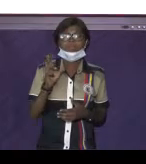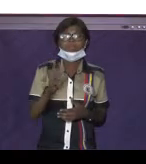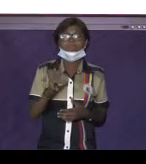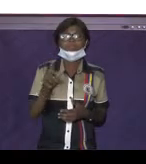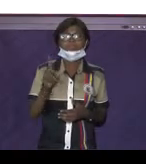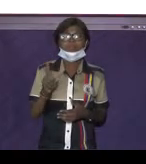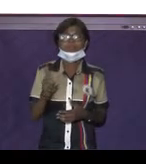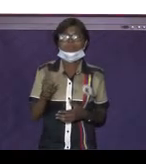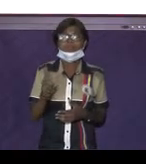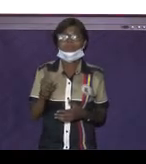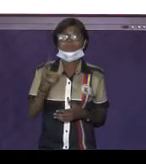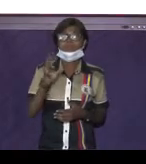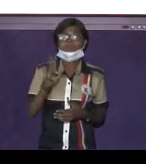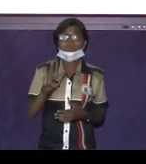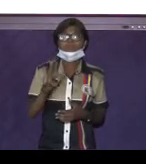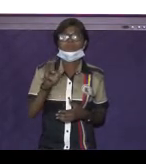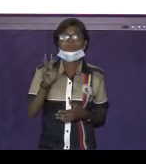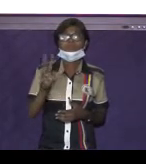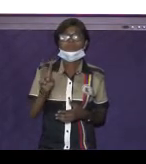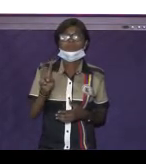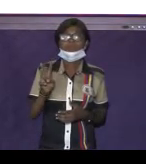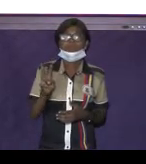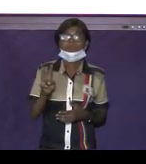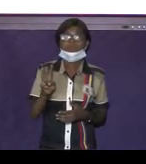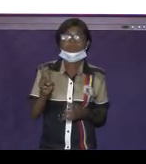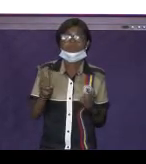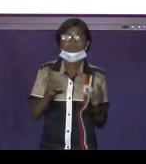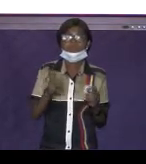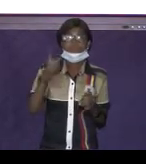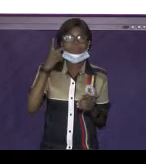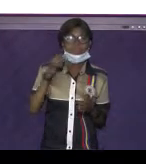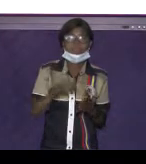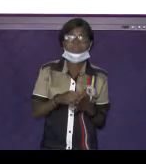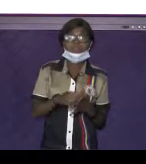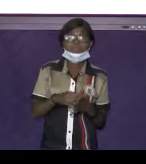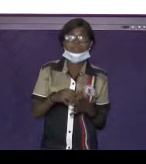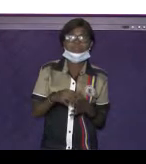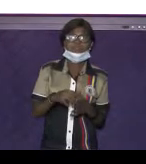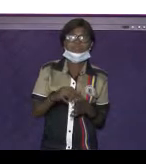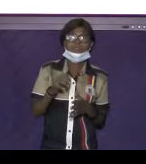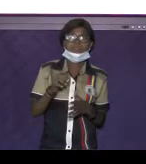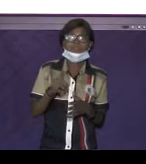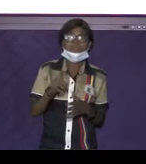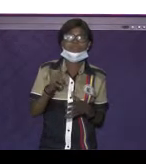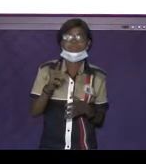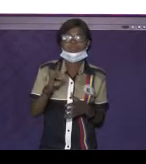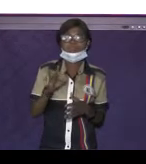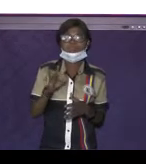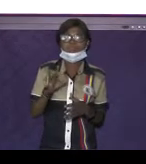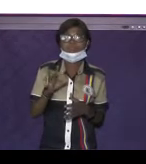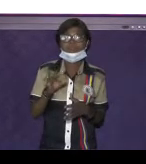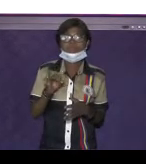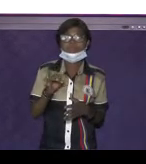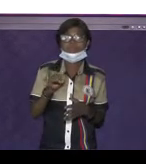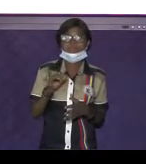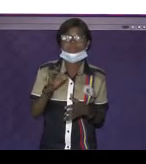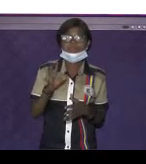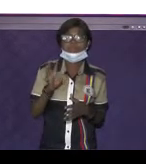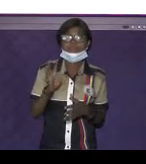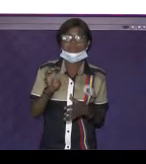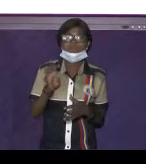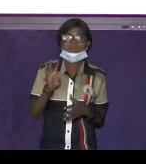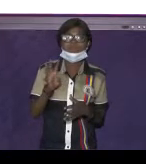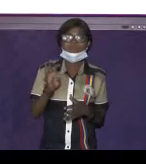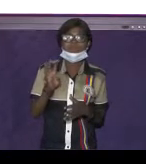31, 32. Did you see that? Then 33, 34, 35, 36, 37, 38,